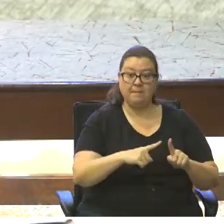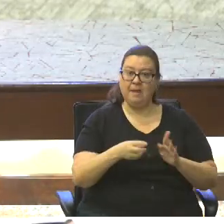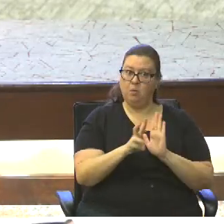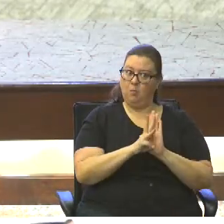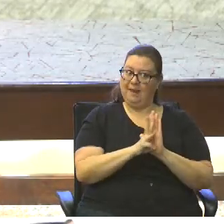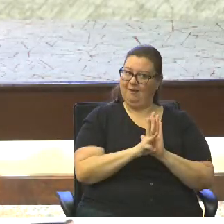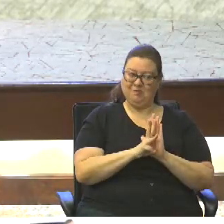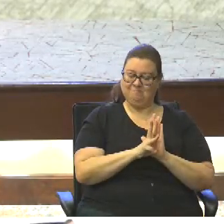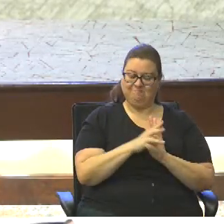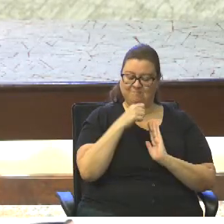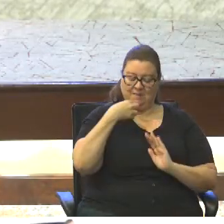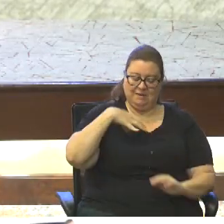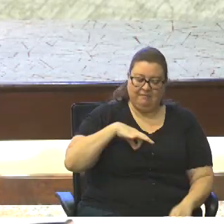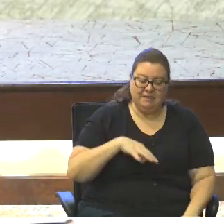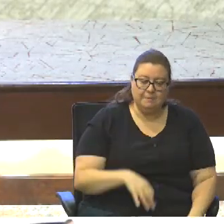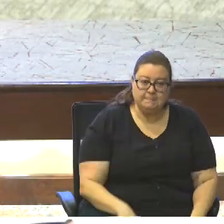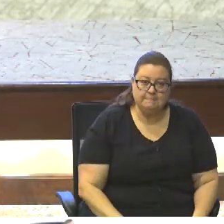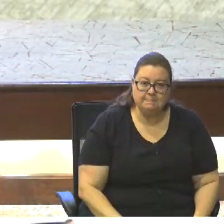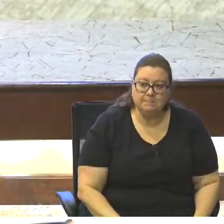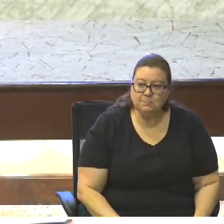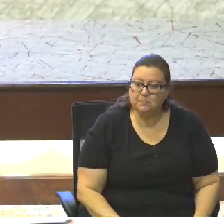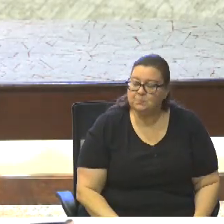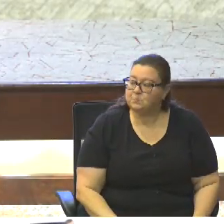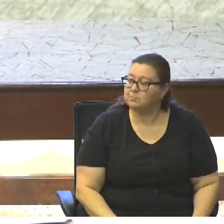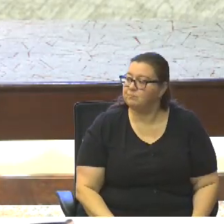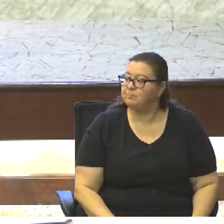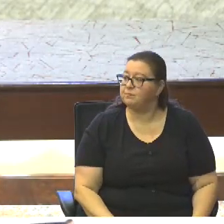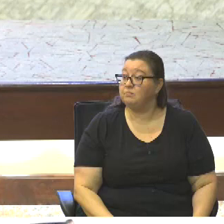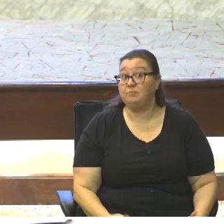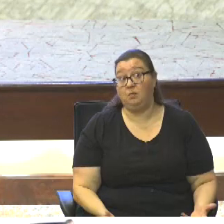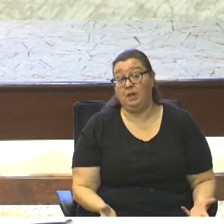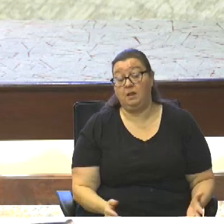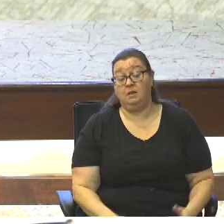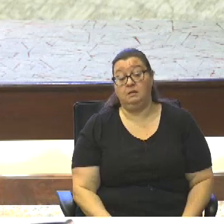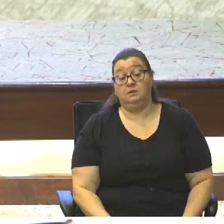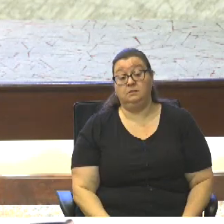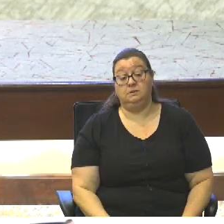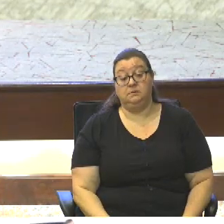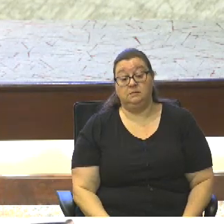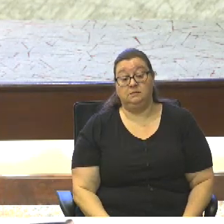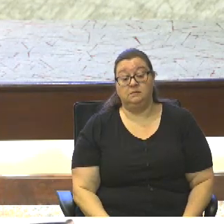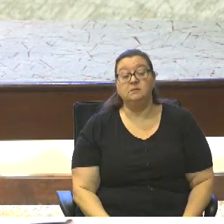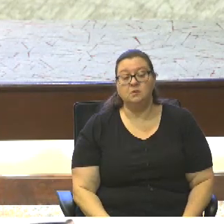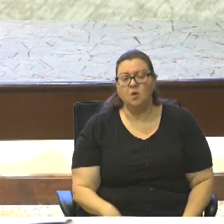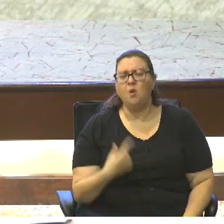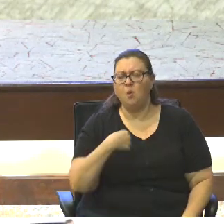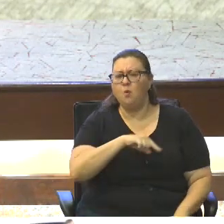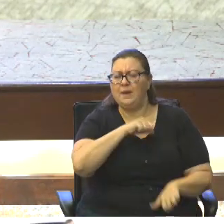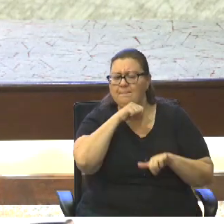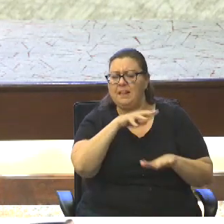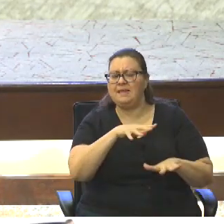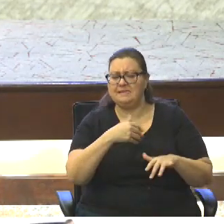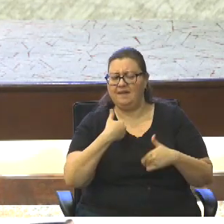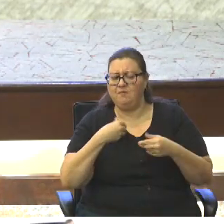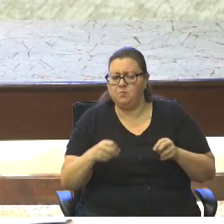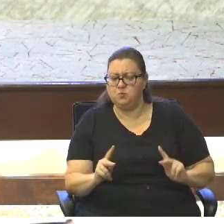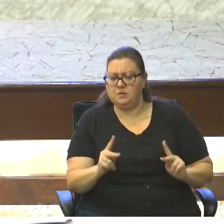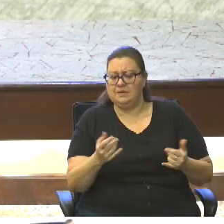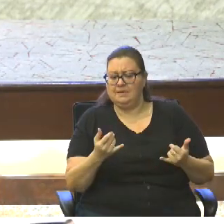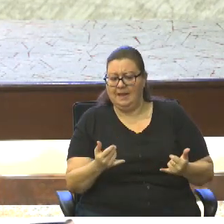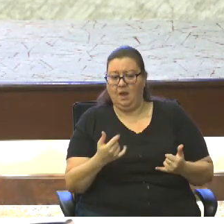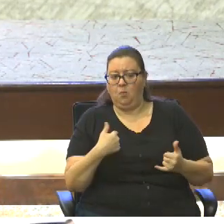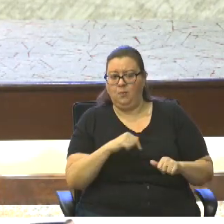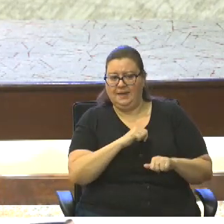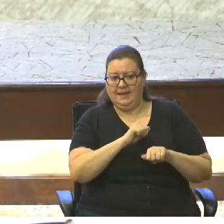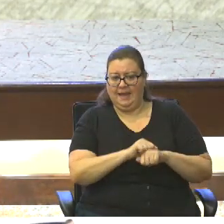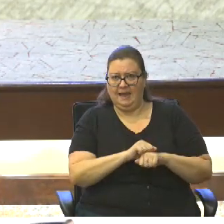been beneficial for the city. Well, we are blessed with an opportunity to exercise